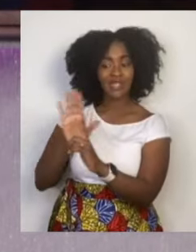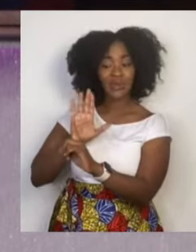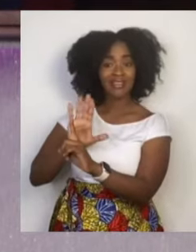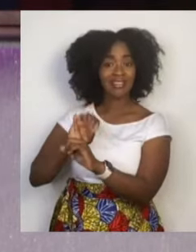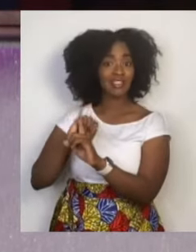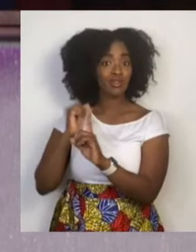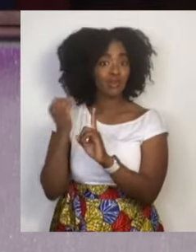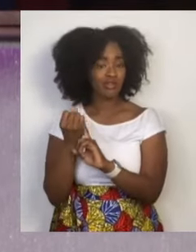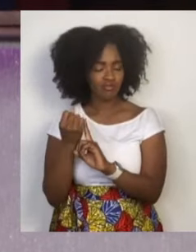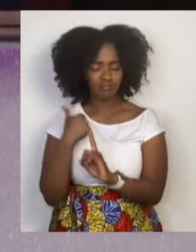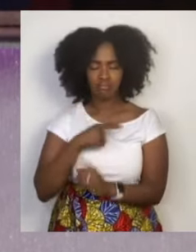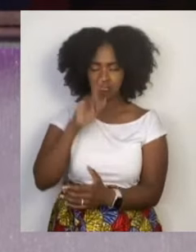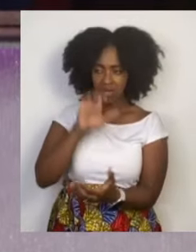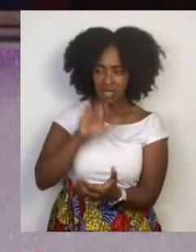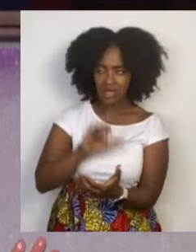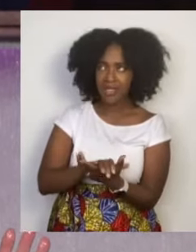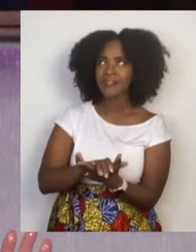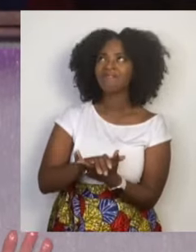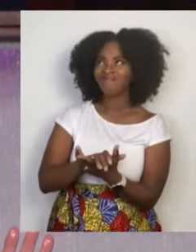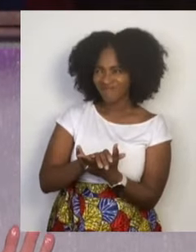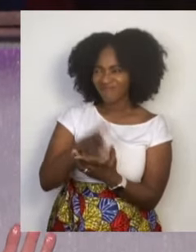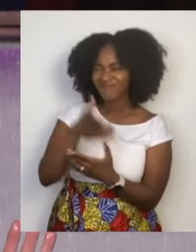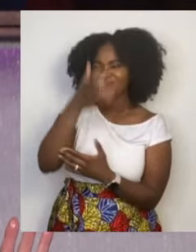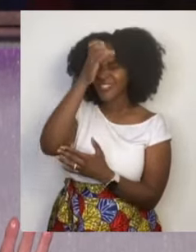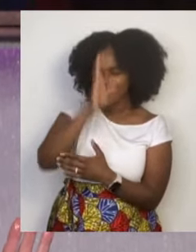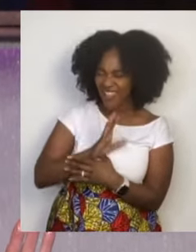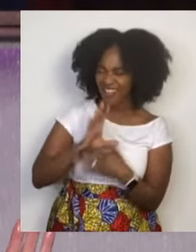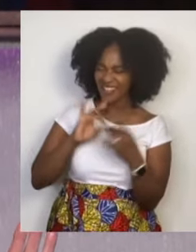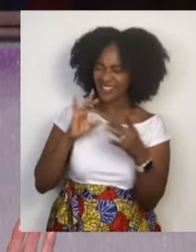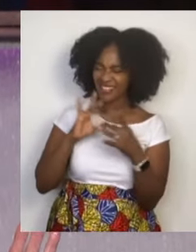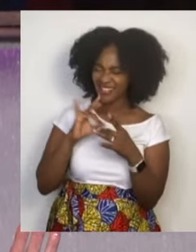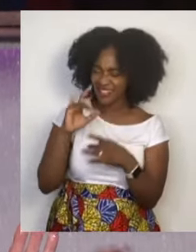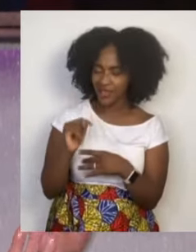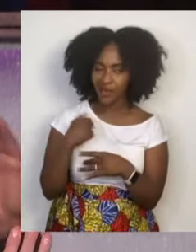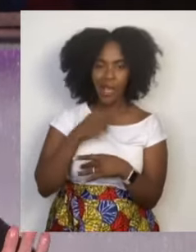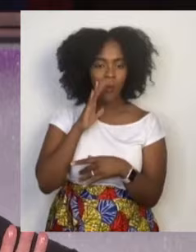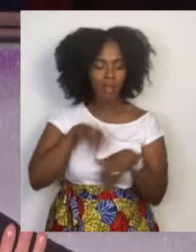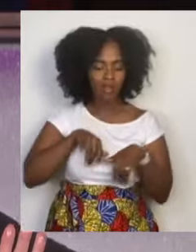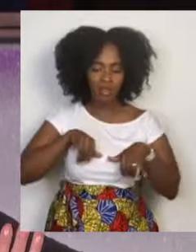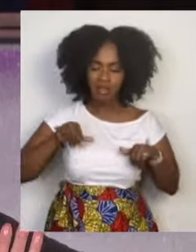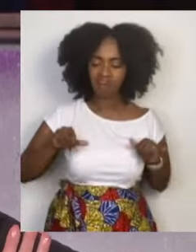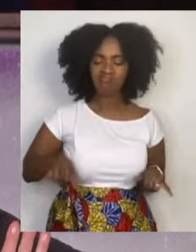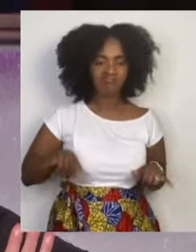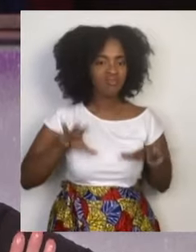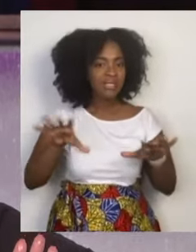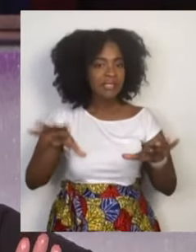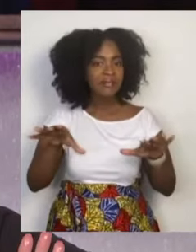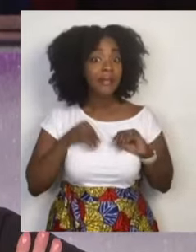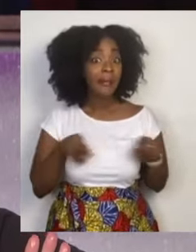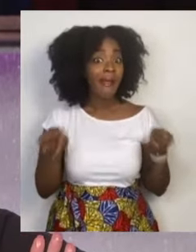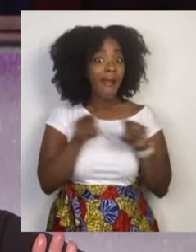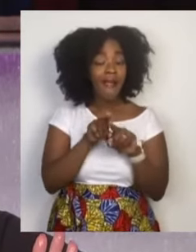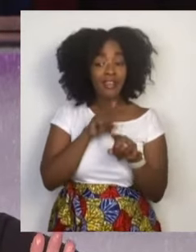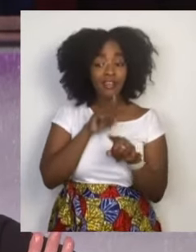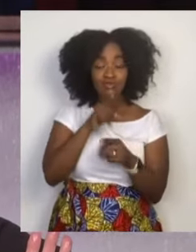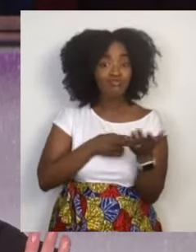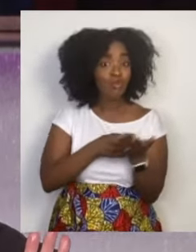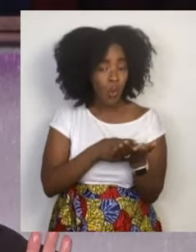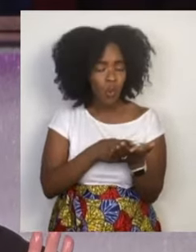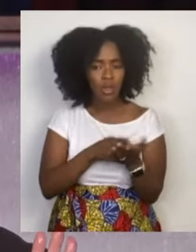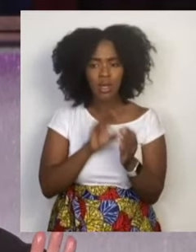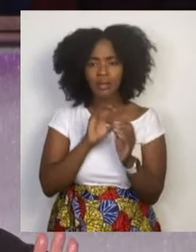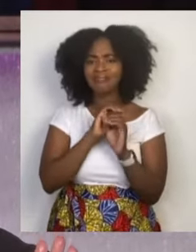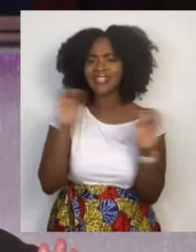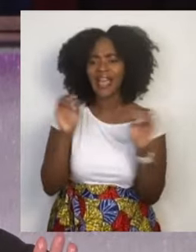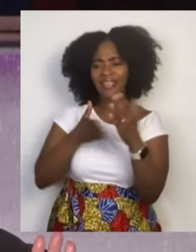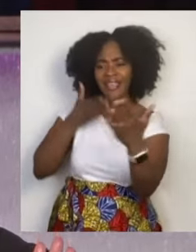stand in it like I know that it's true. No weapon formed against him shall be able to prosper. Healing is